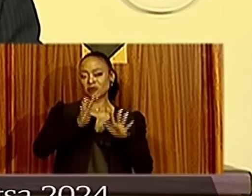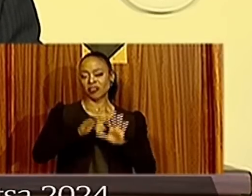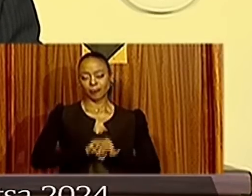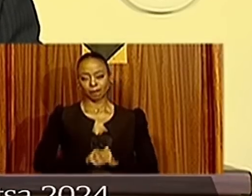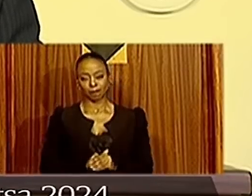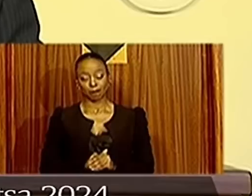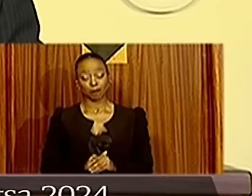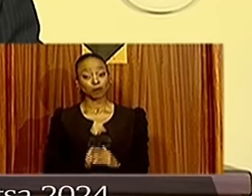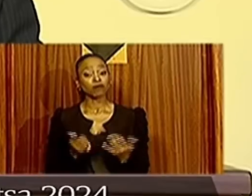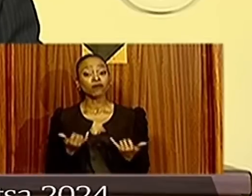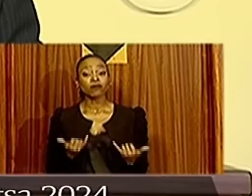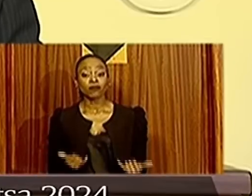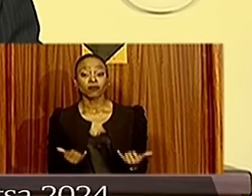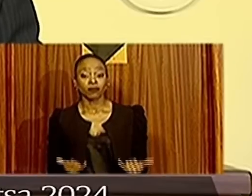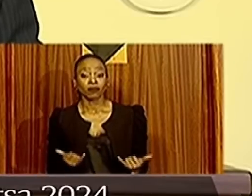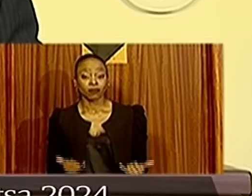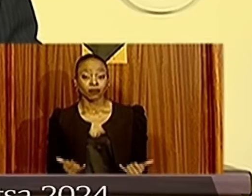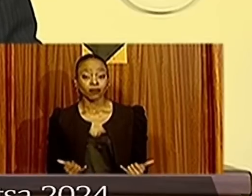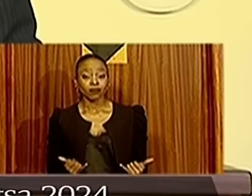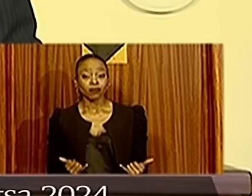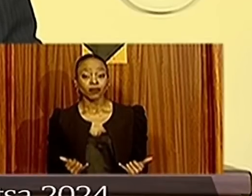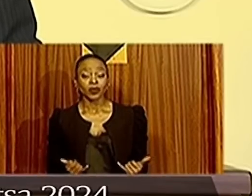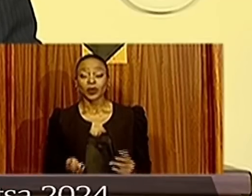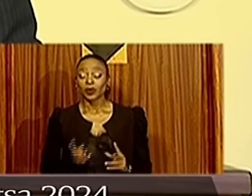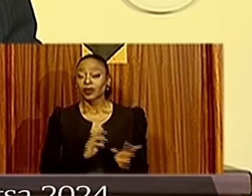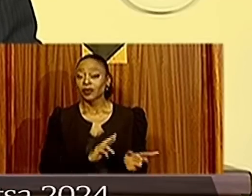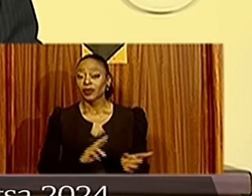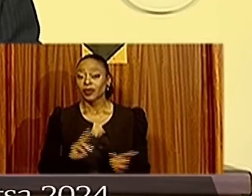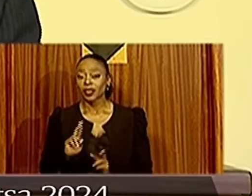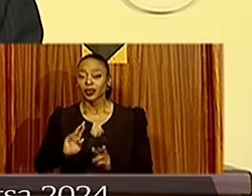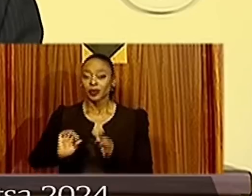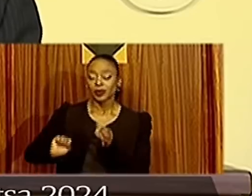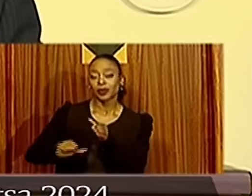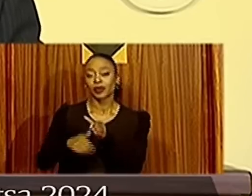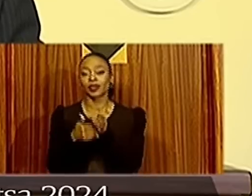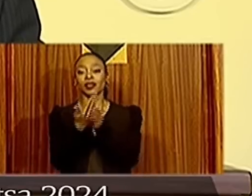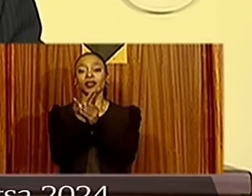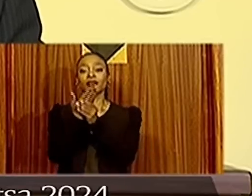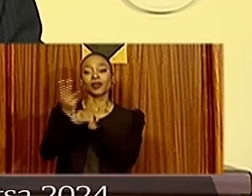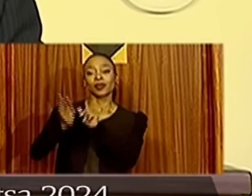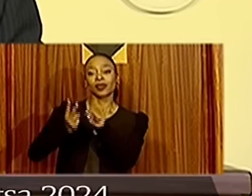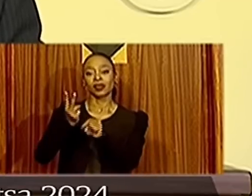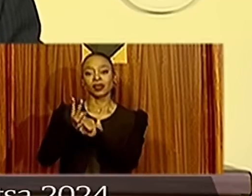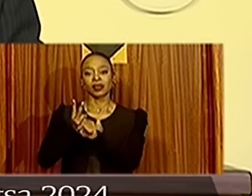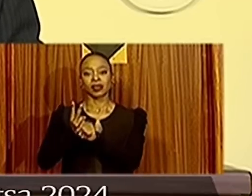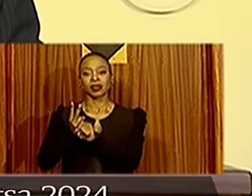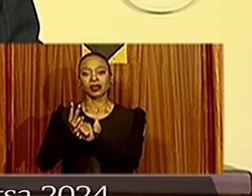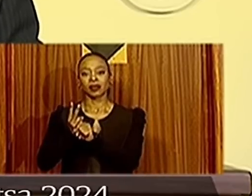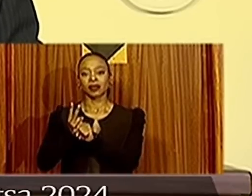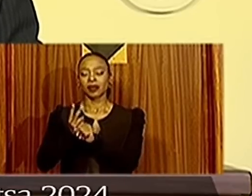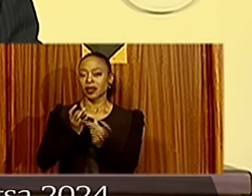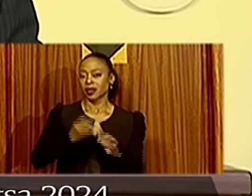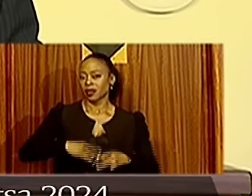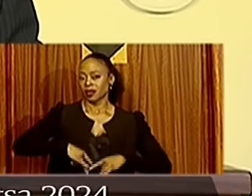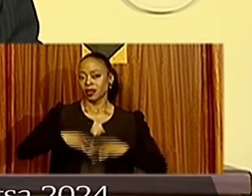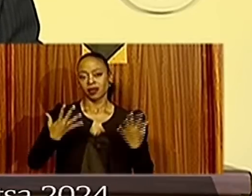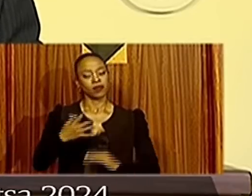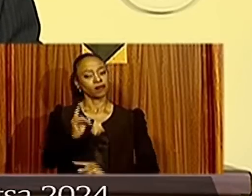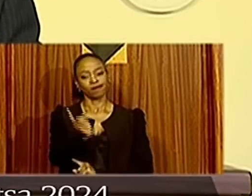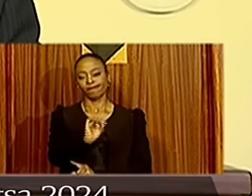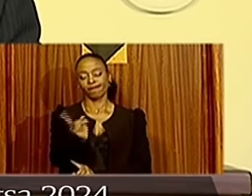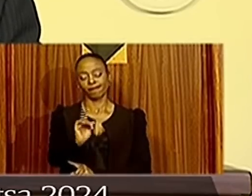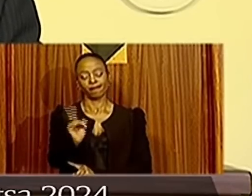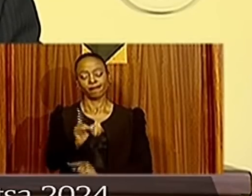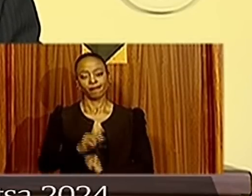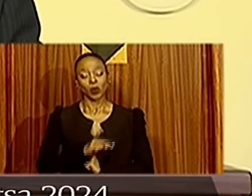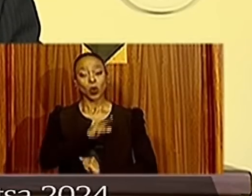this moment in our path to renewal, we cannot afford to turn back. There is